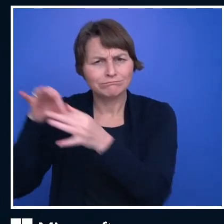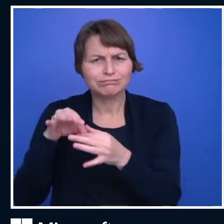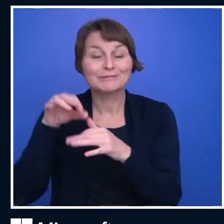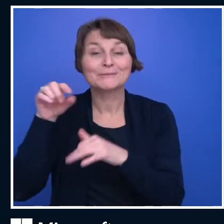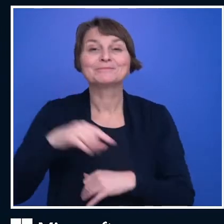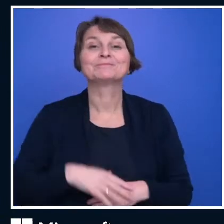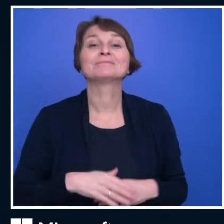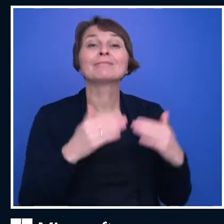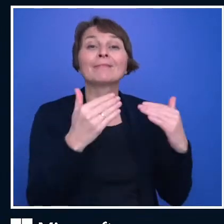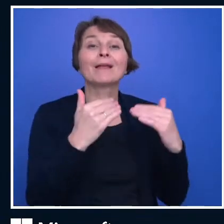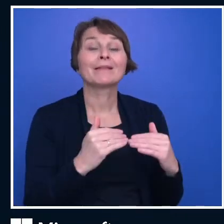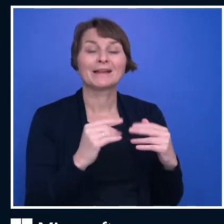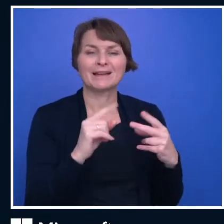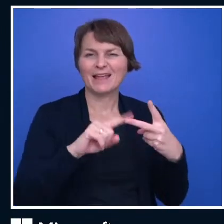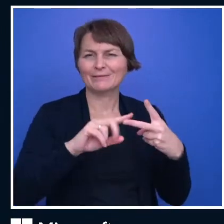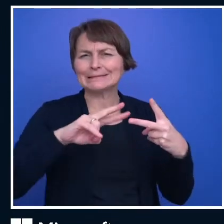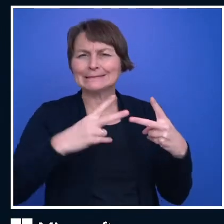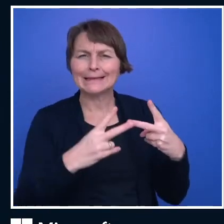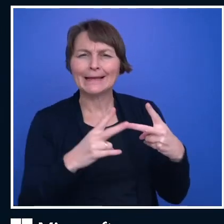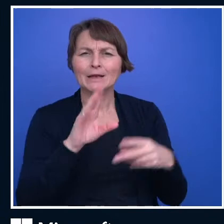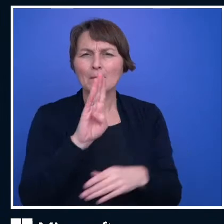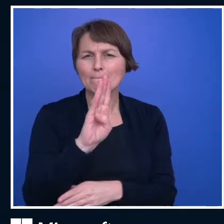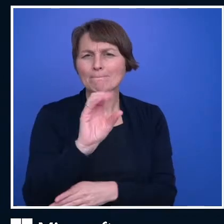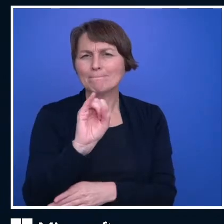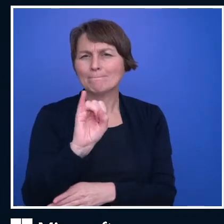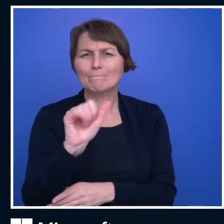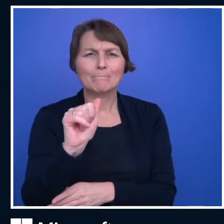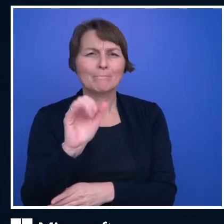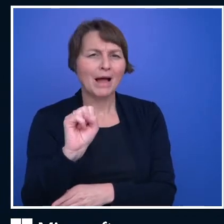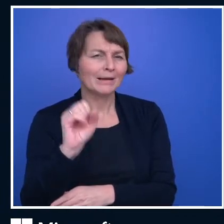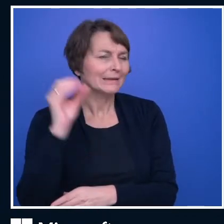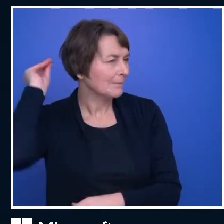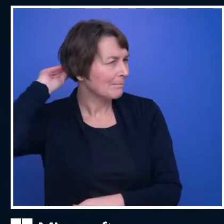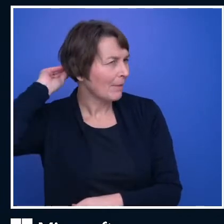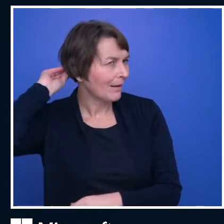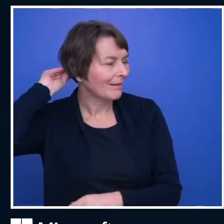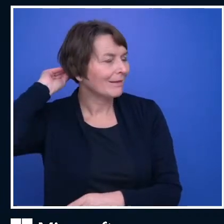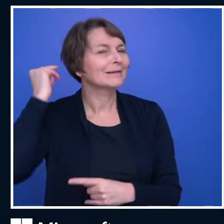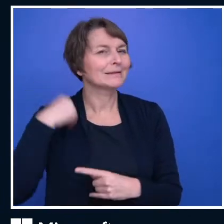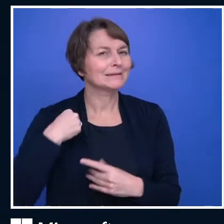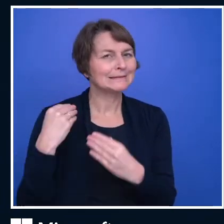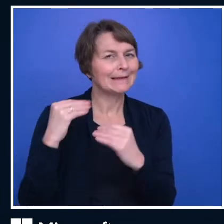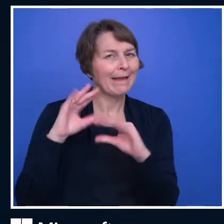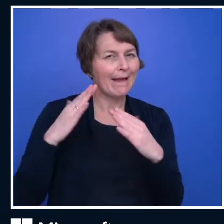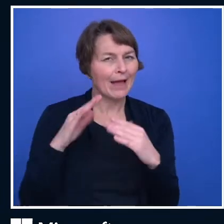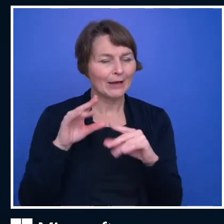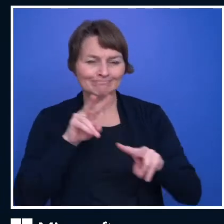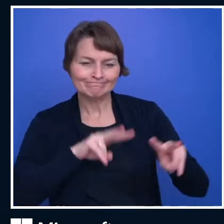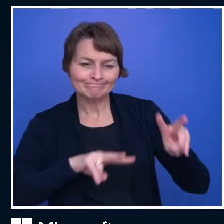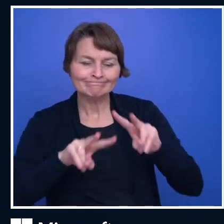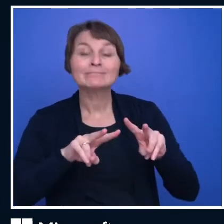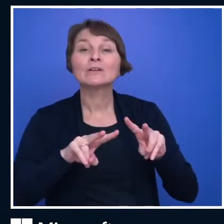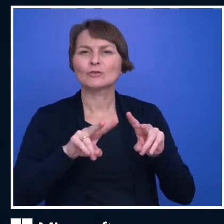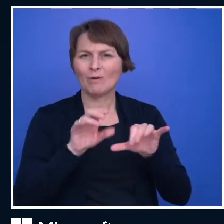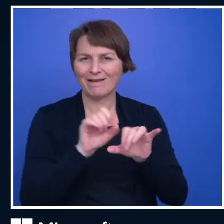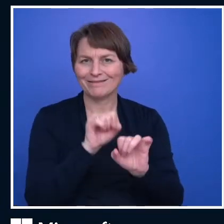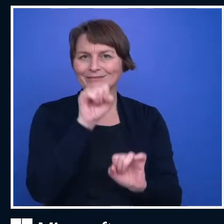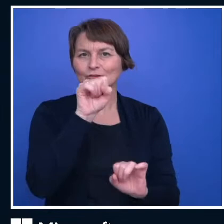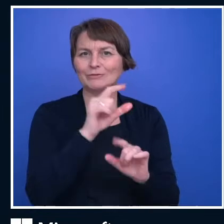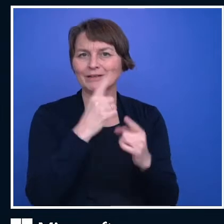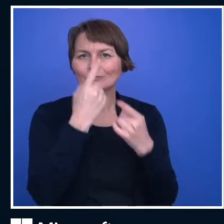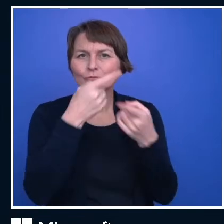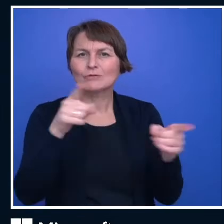my studies at the university and bachelor's and master's degree in social work and counseling, respectively. So the